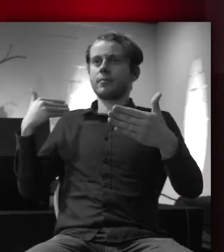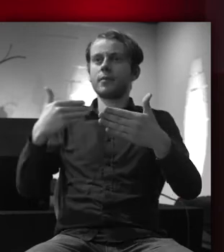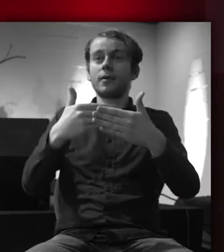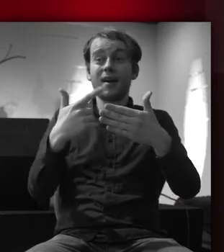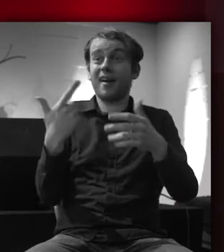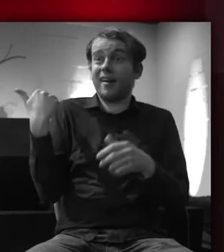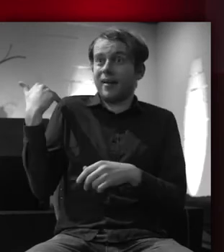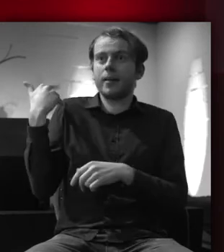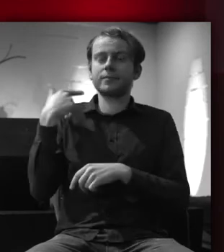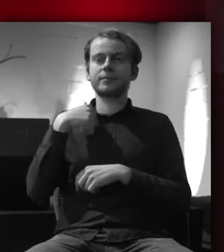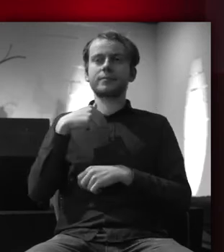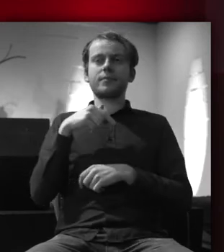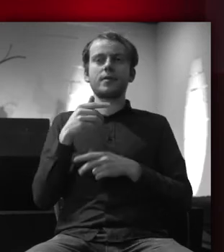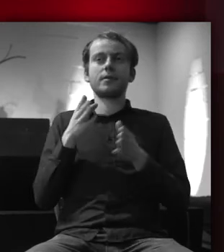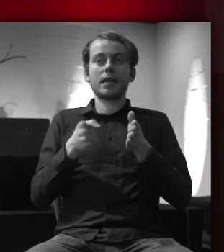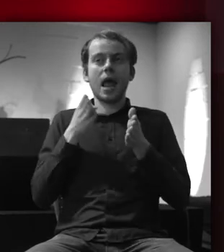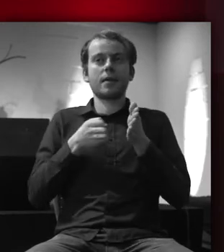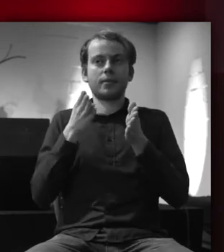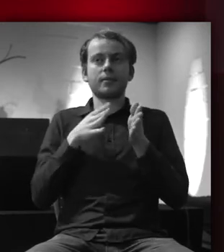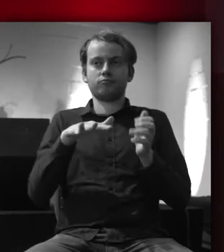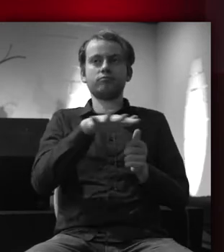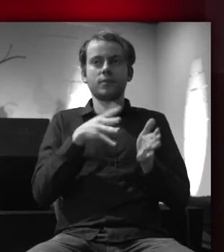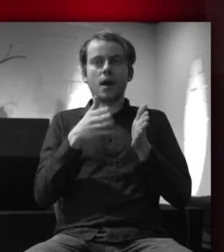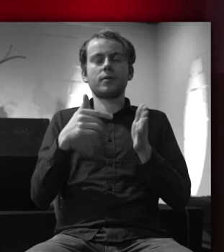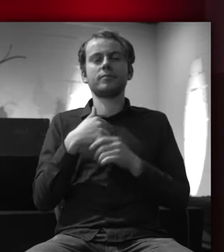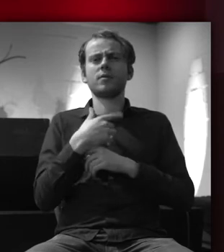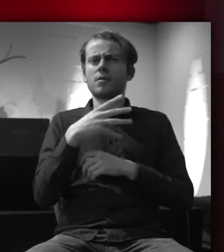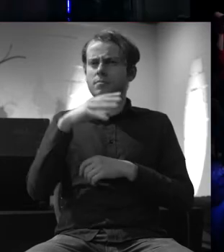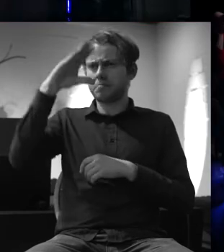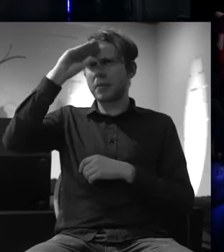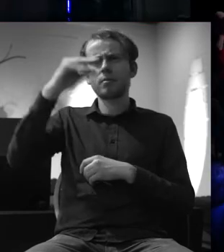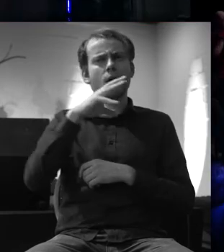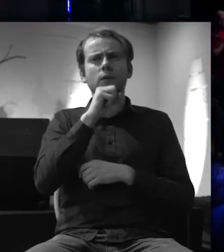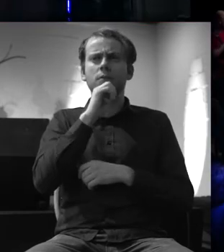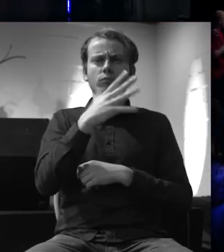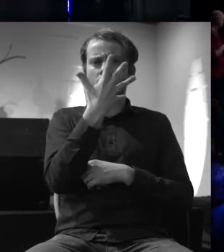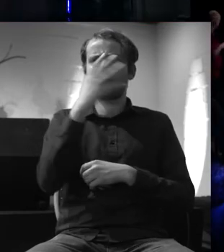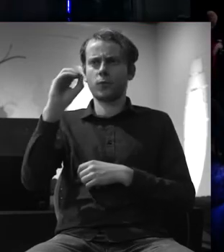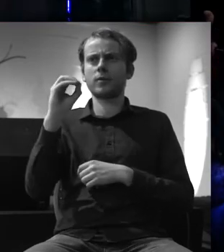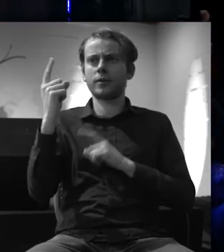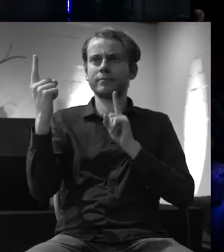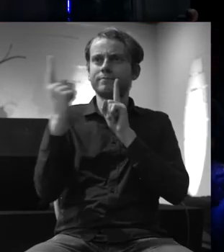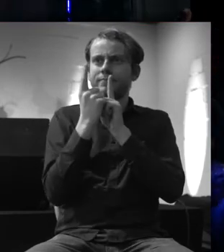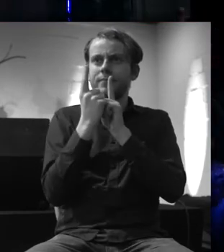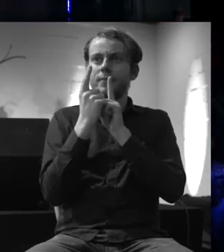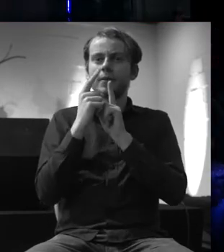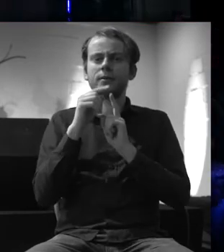just approached me. He was around in his 50s, and he told me, like, son, I need a favor from